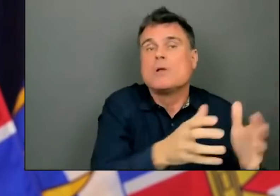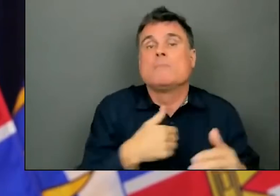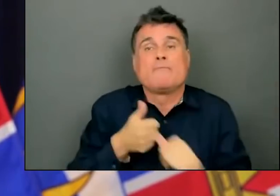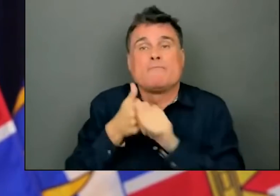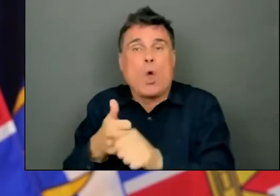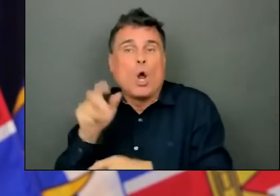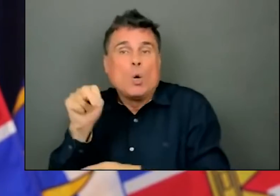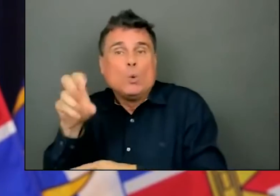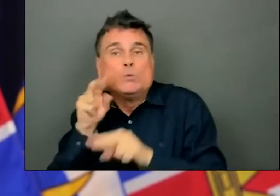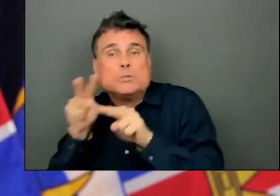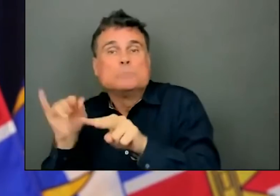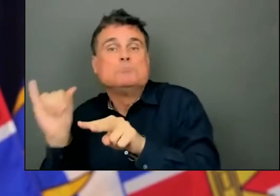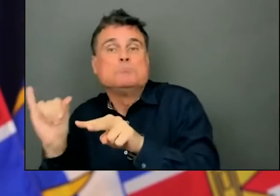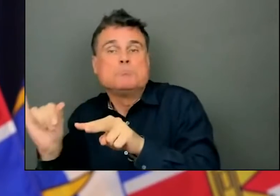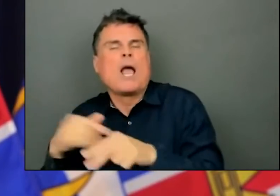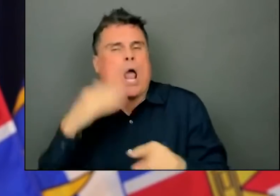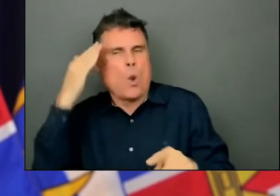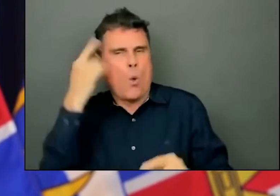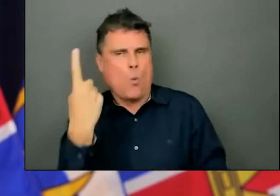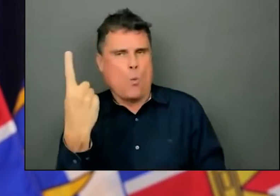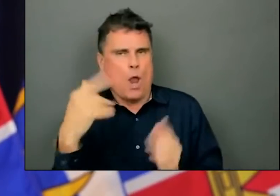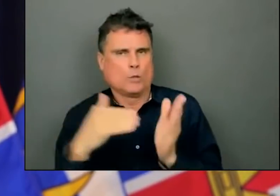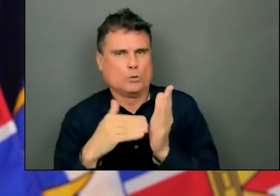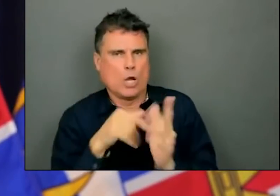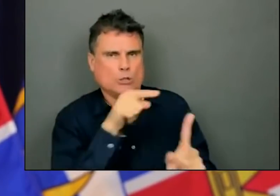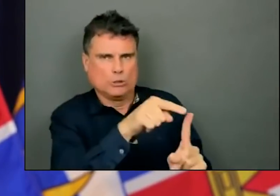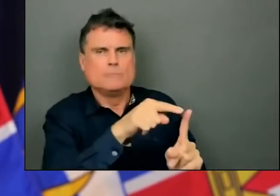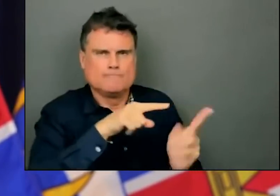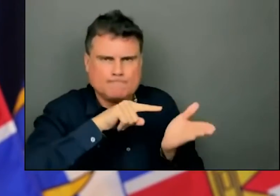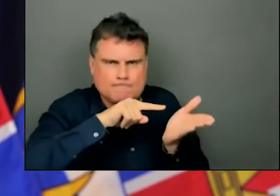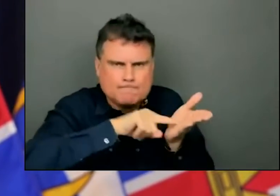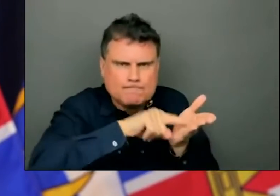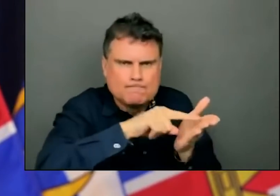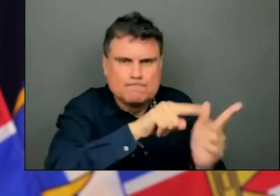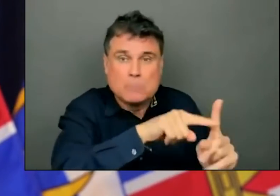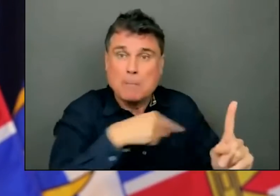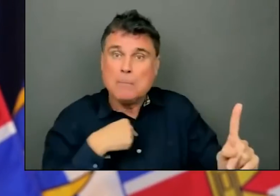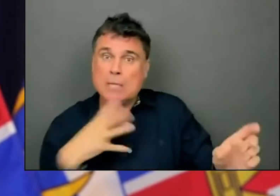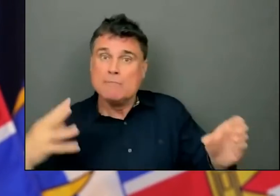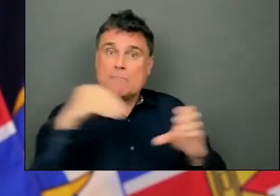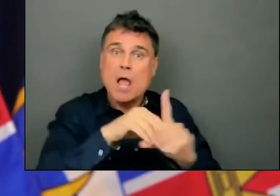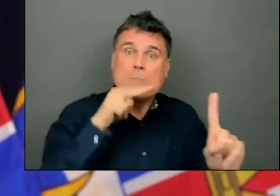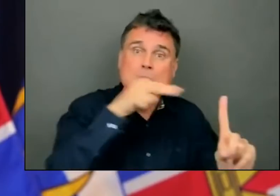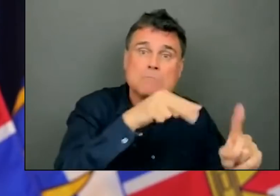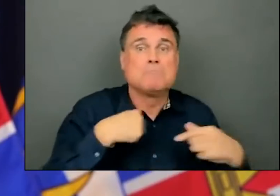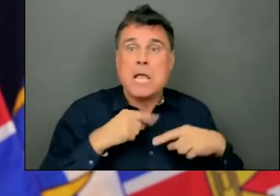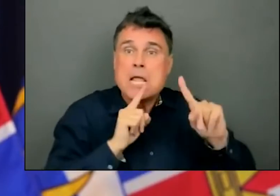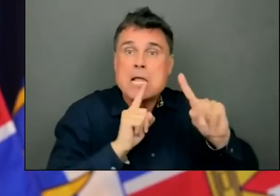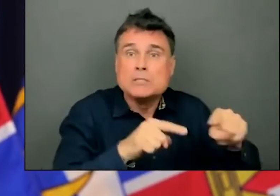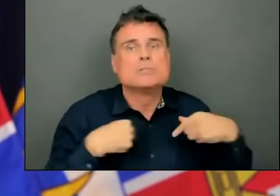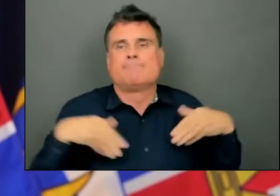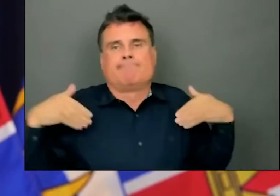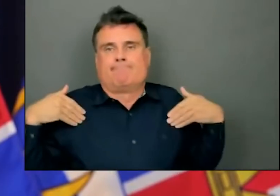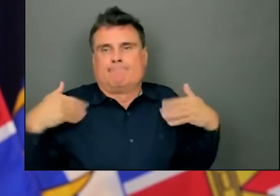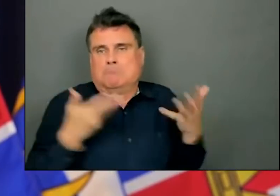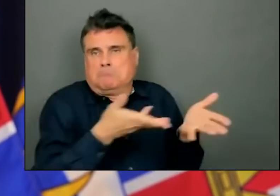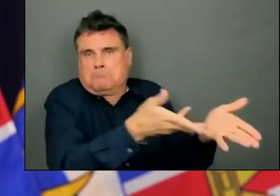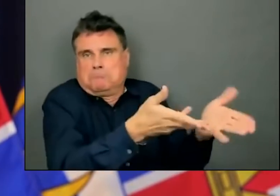physician there was something happening, but I really can't talk to that. You'll have to talk to the college.